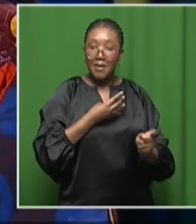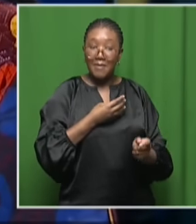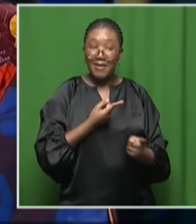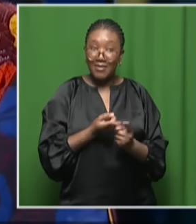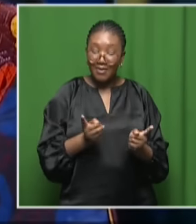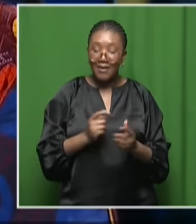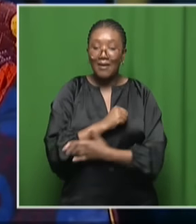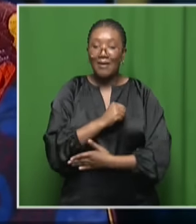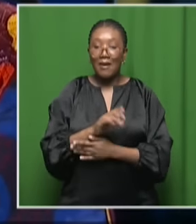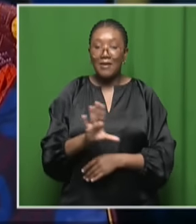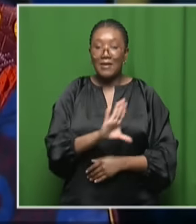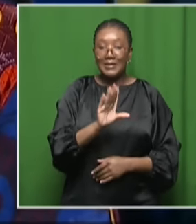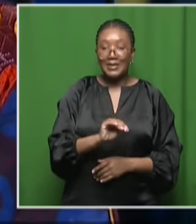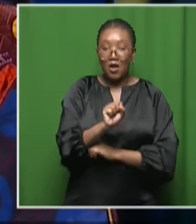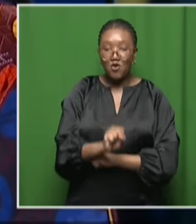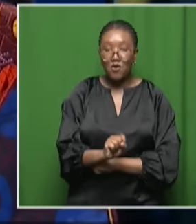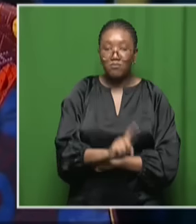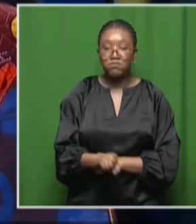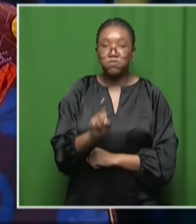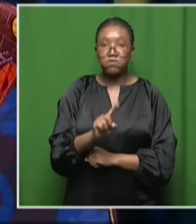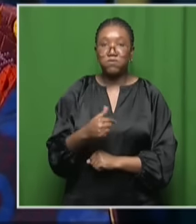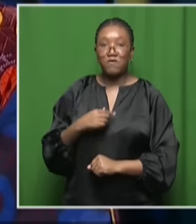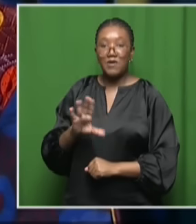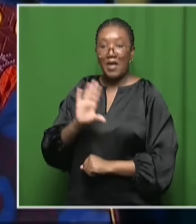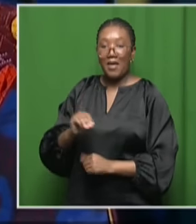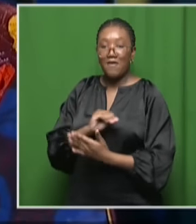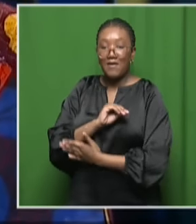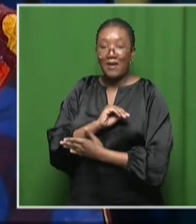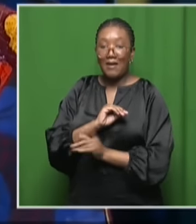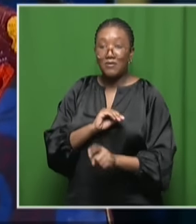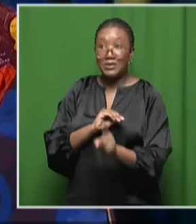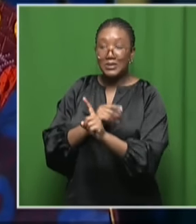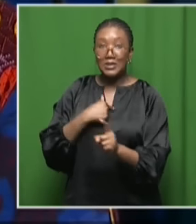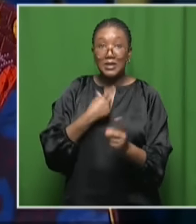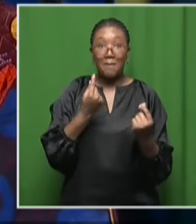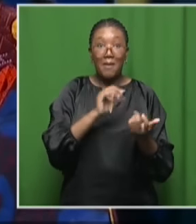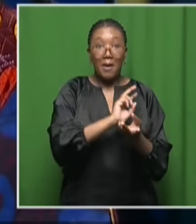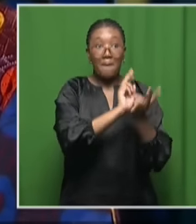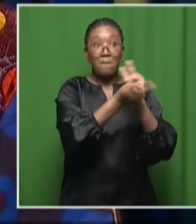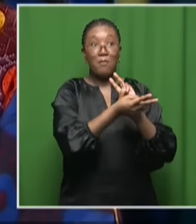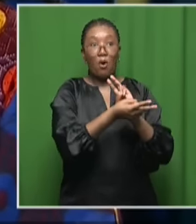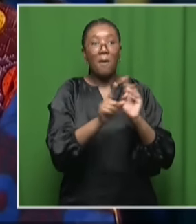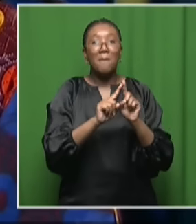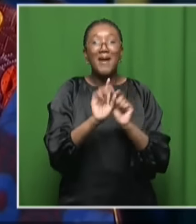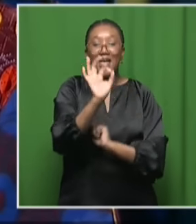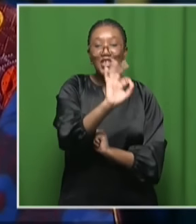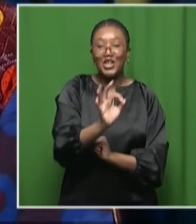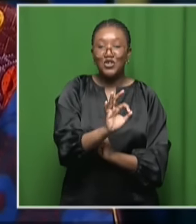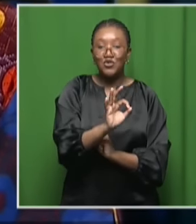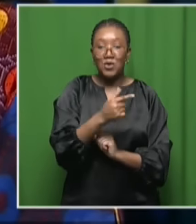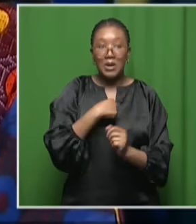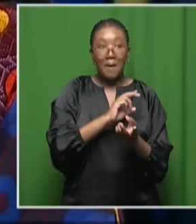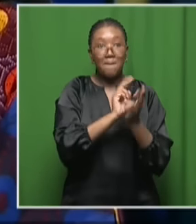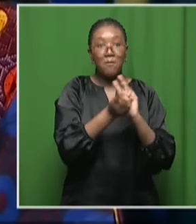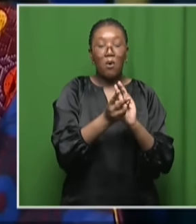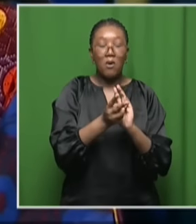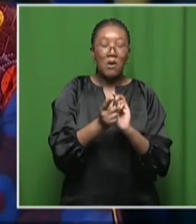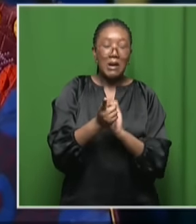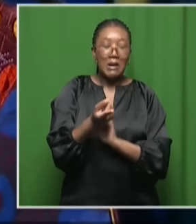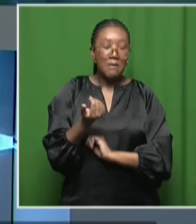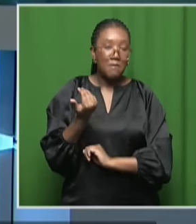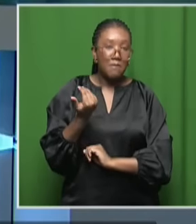world, from the global south, particularly African states, whose borrowing costs are so much higher than those of